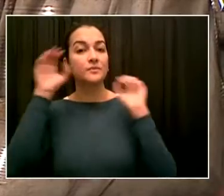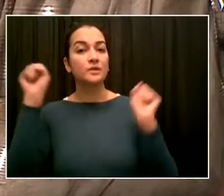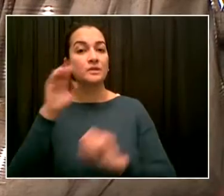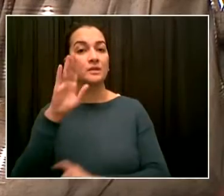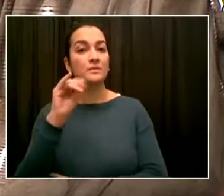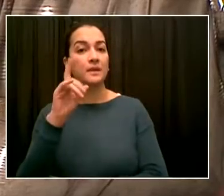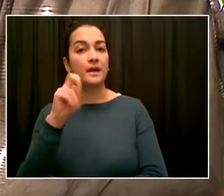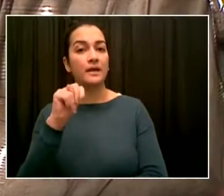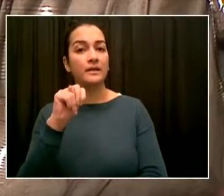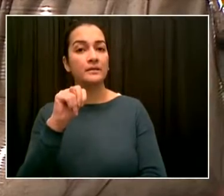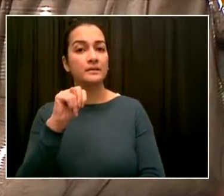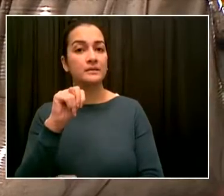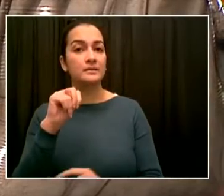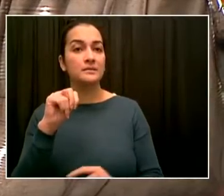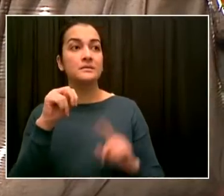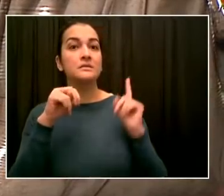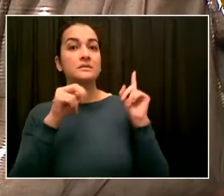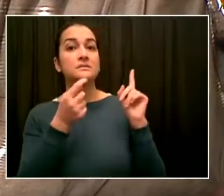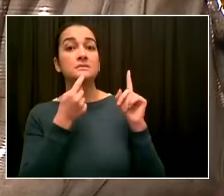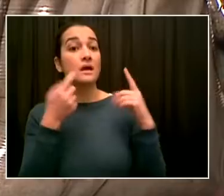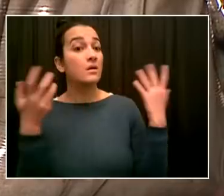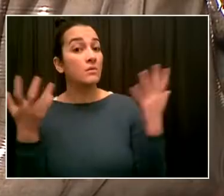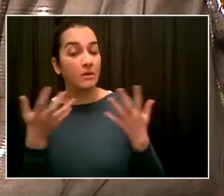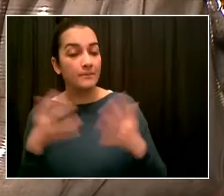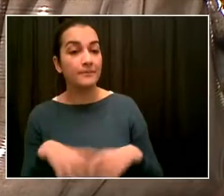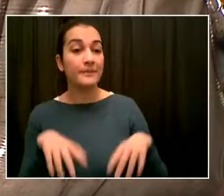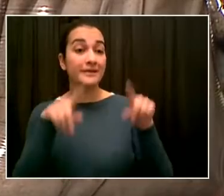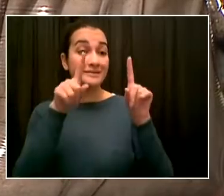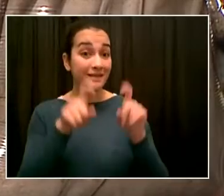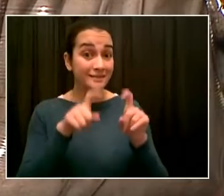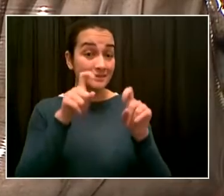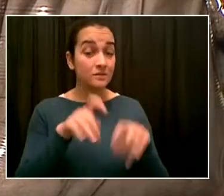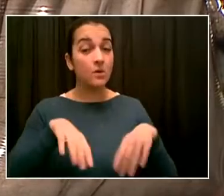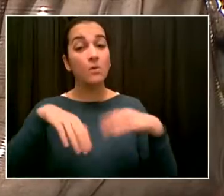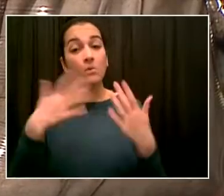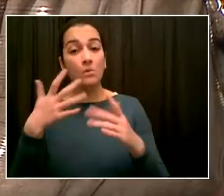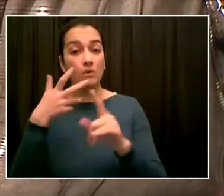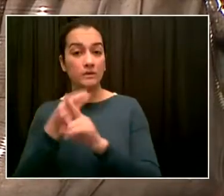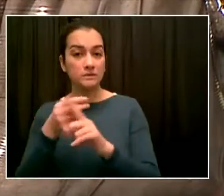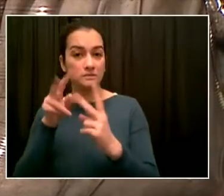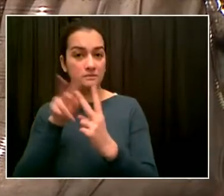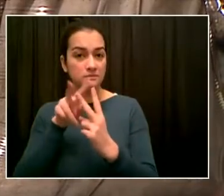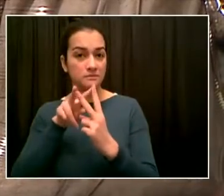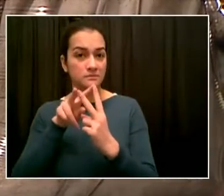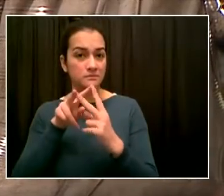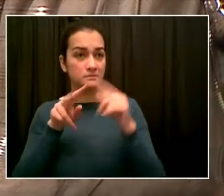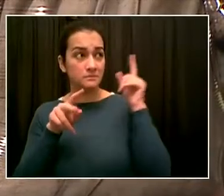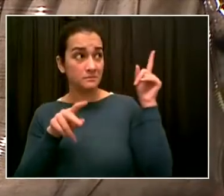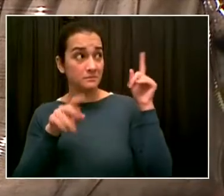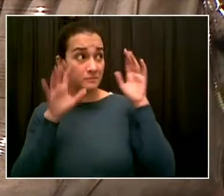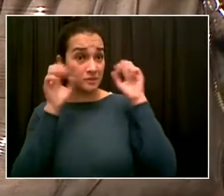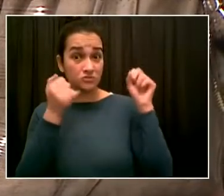here, but do you oppose that idea too? Is President Biden wrong on that approach to the private sector? President Biden is right